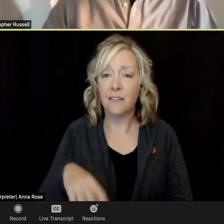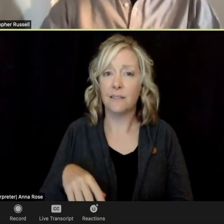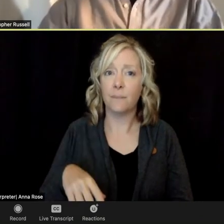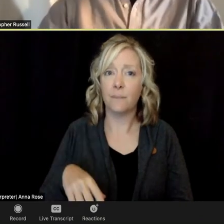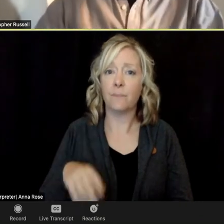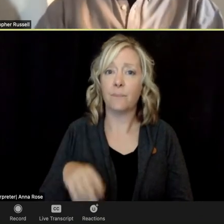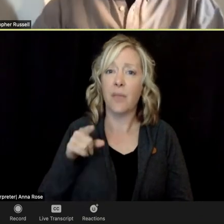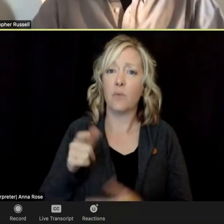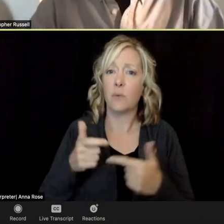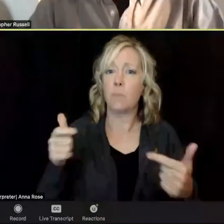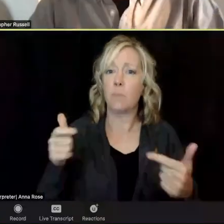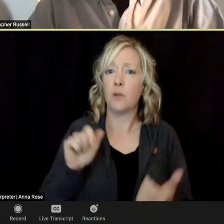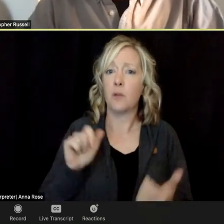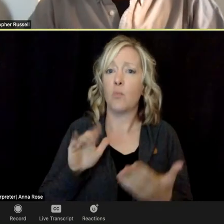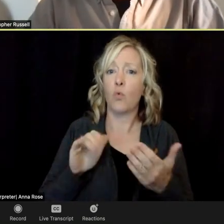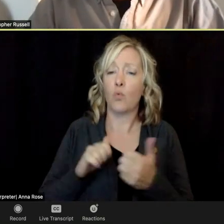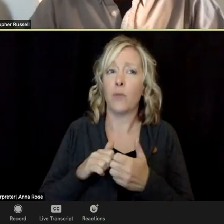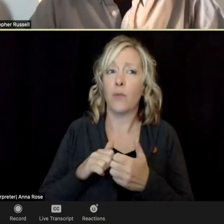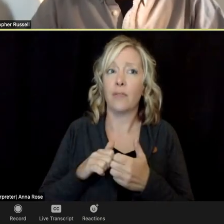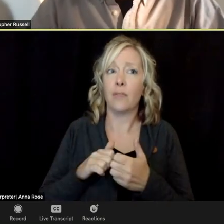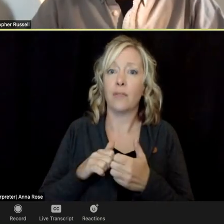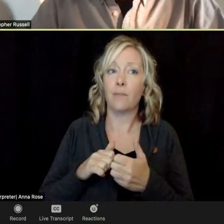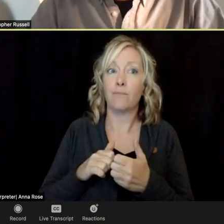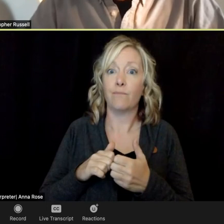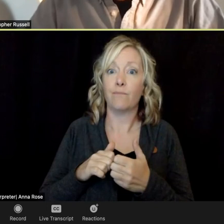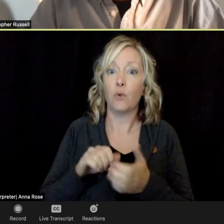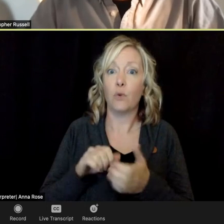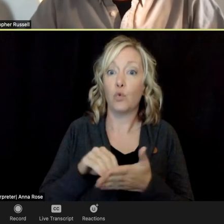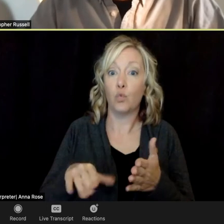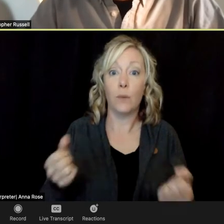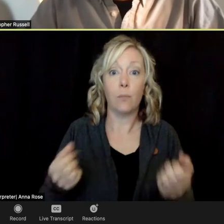disabilities, as they called it, in the 80s and 90s.